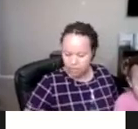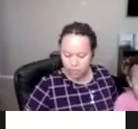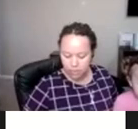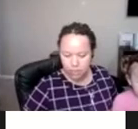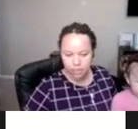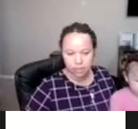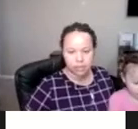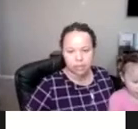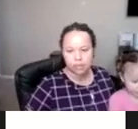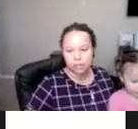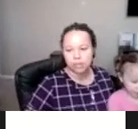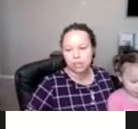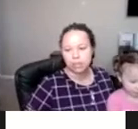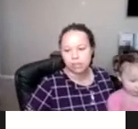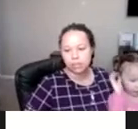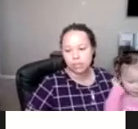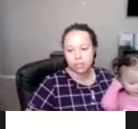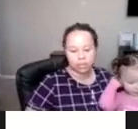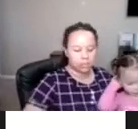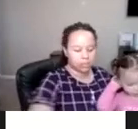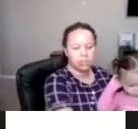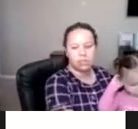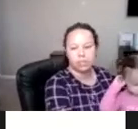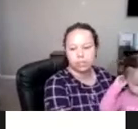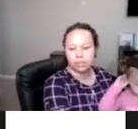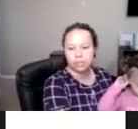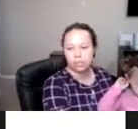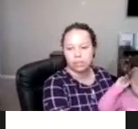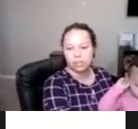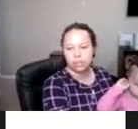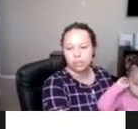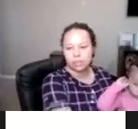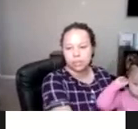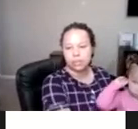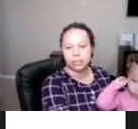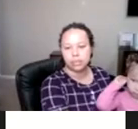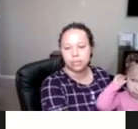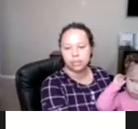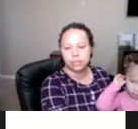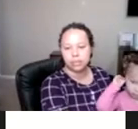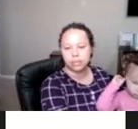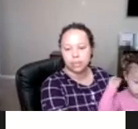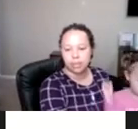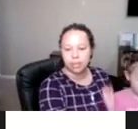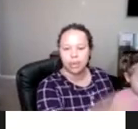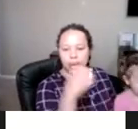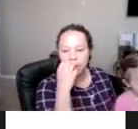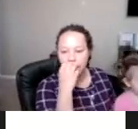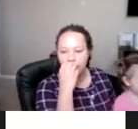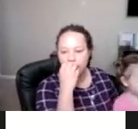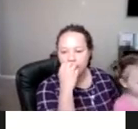to this work is I'm very passionate about working on systems level change